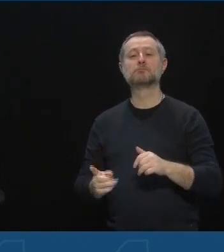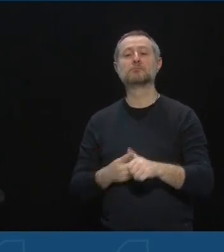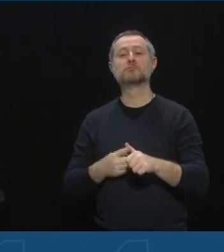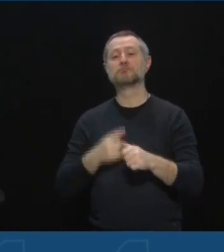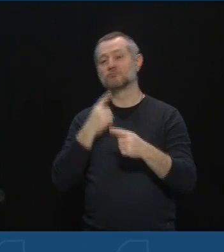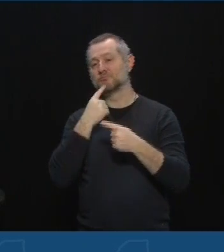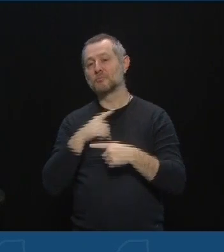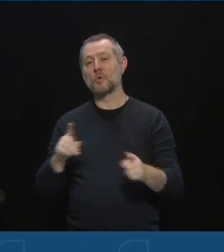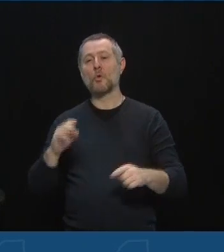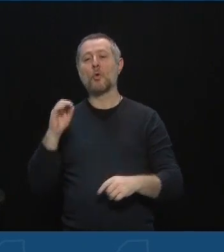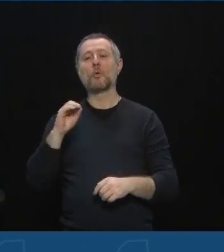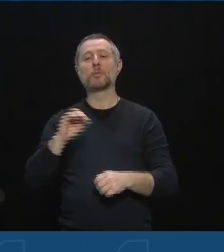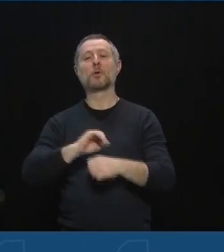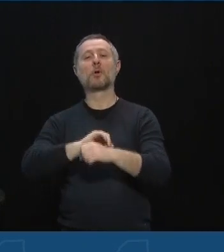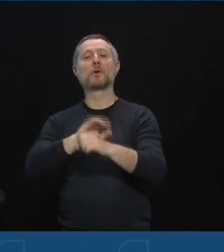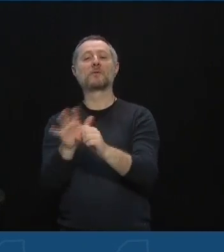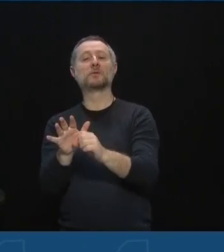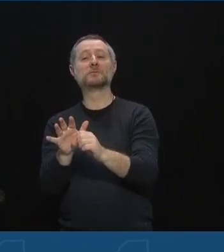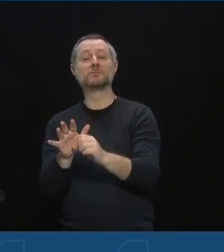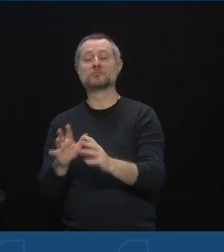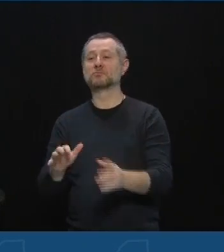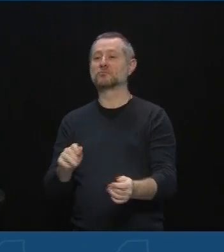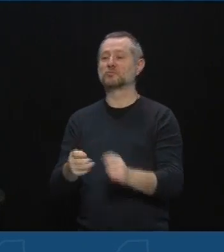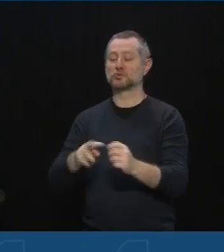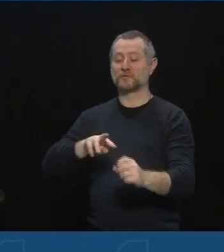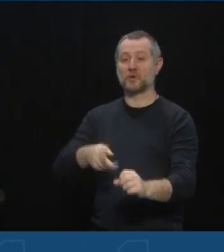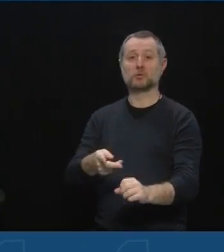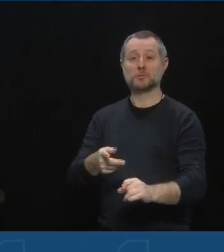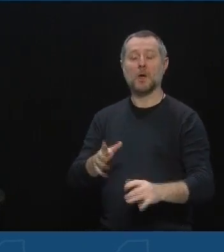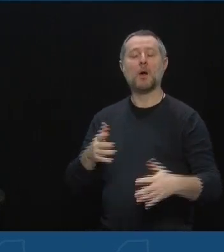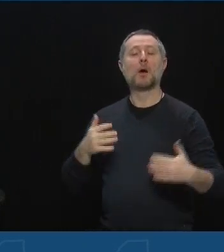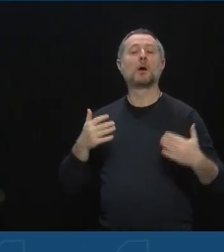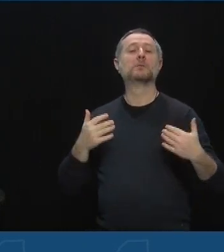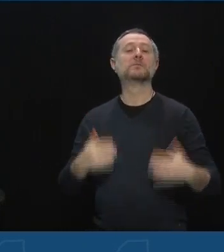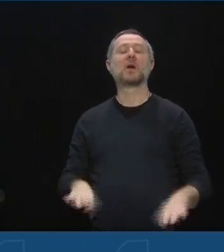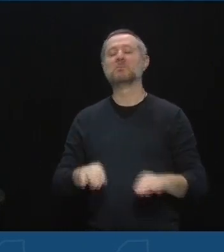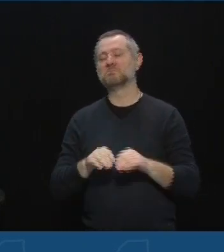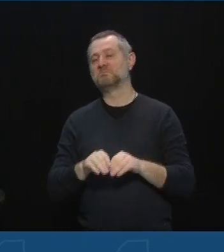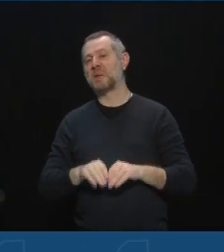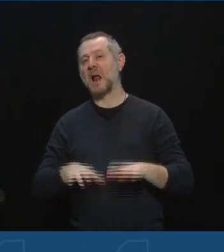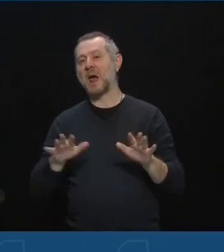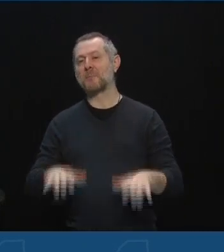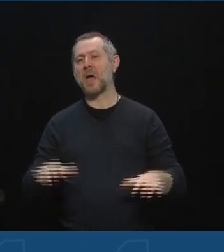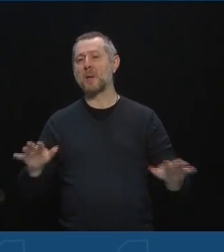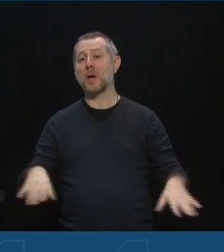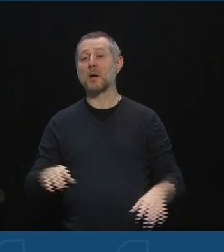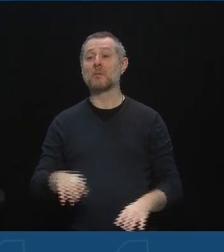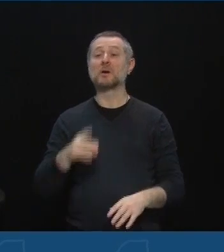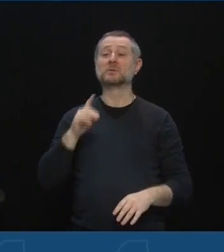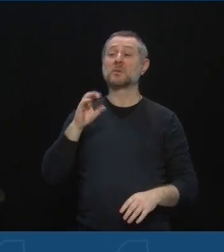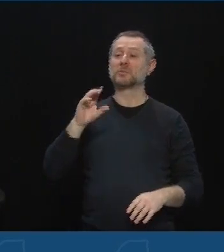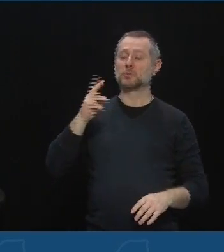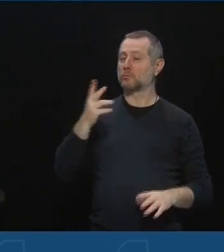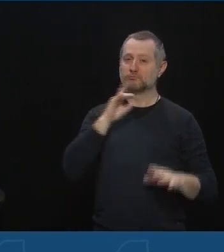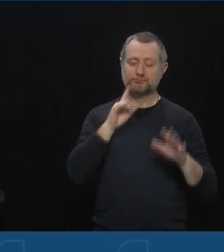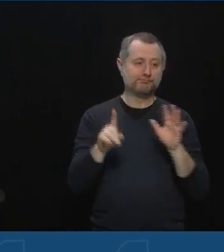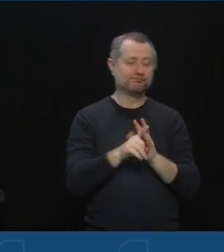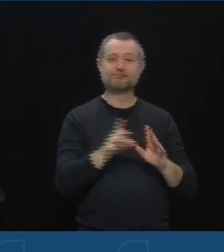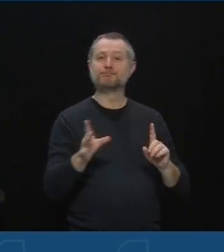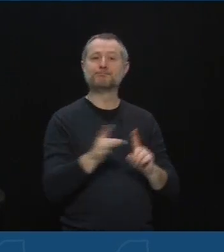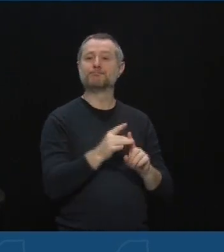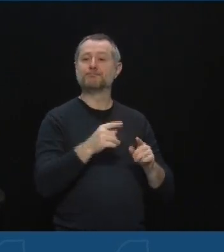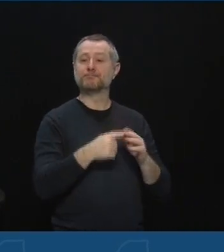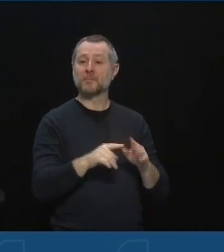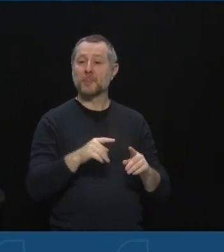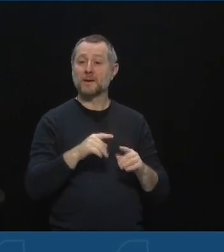was identified as a variant. December 2nd, our first case in the state of New York. By the middle of December,